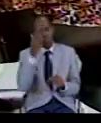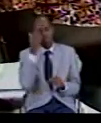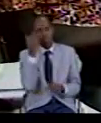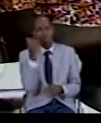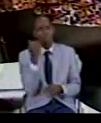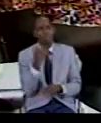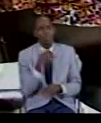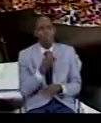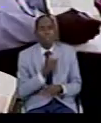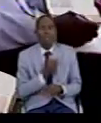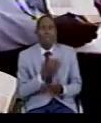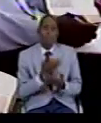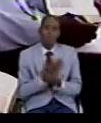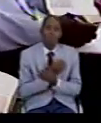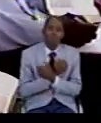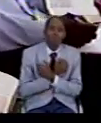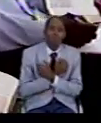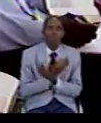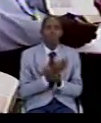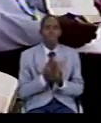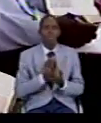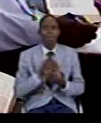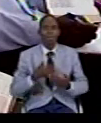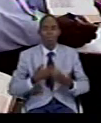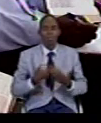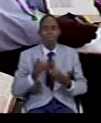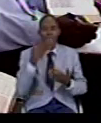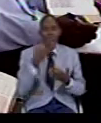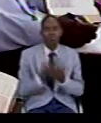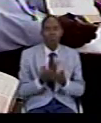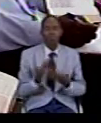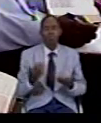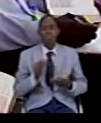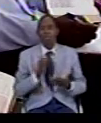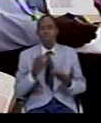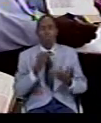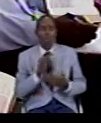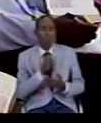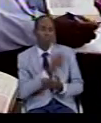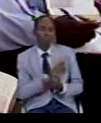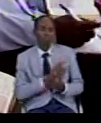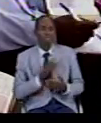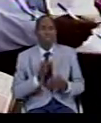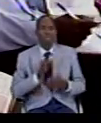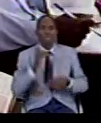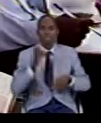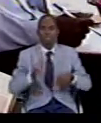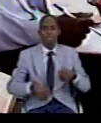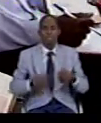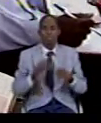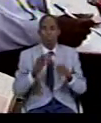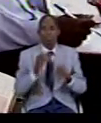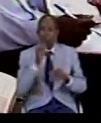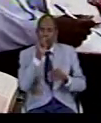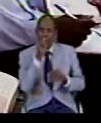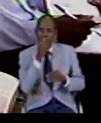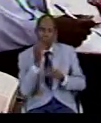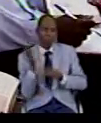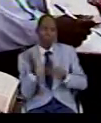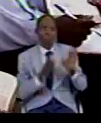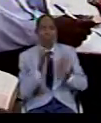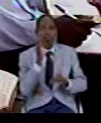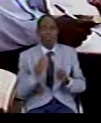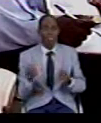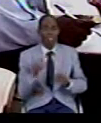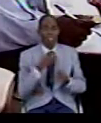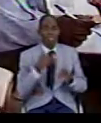I want love, I want affection, I want appreciation, I can't endure rejection. If they have rejected